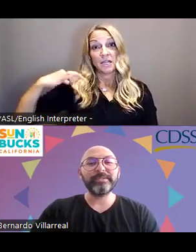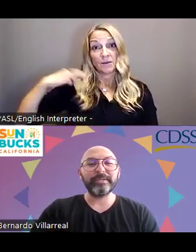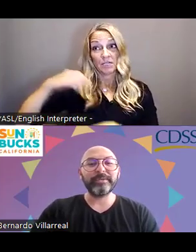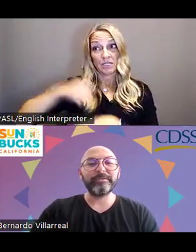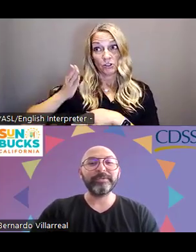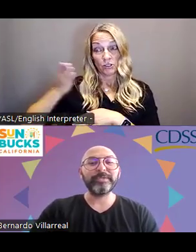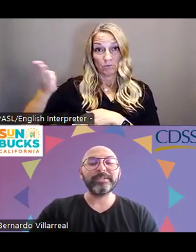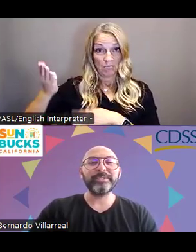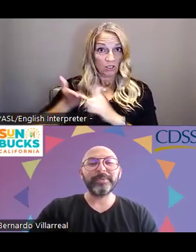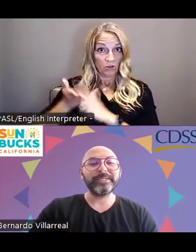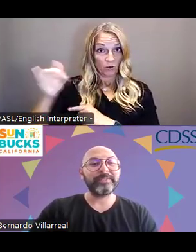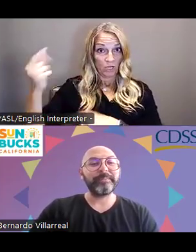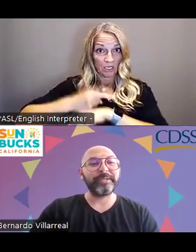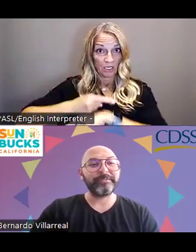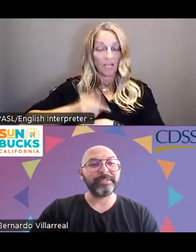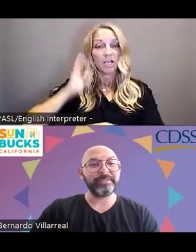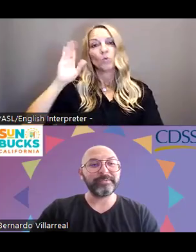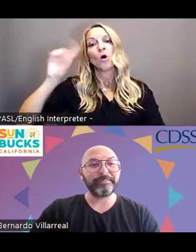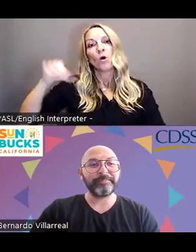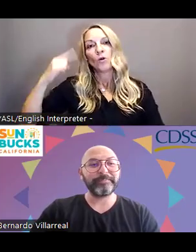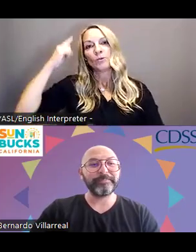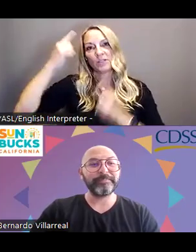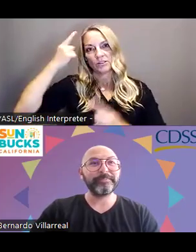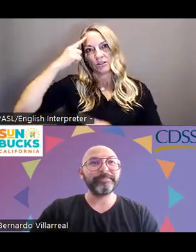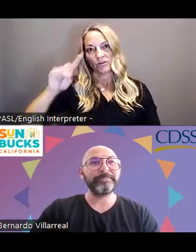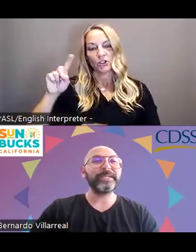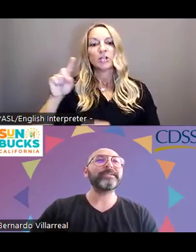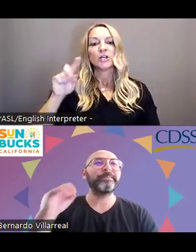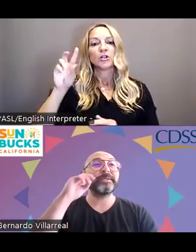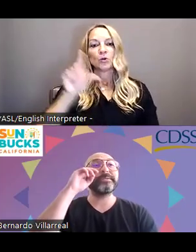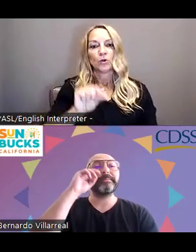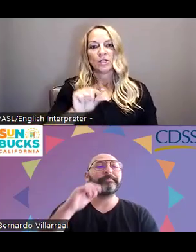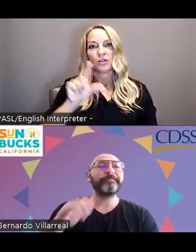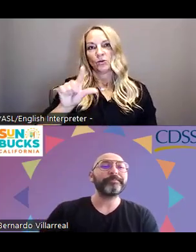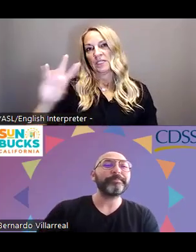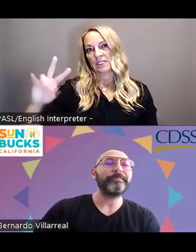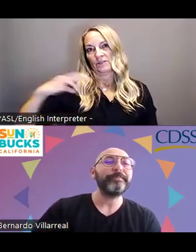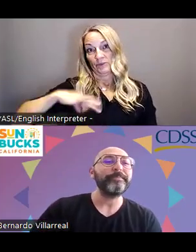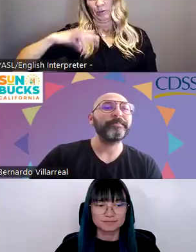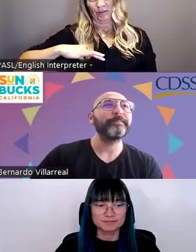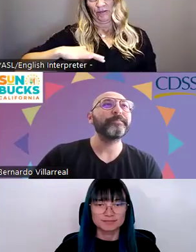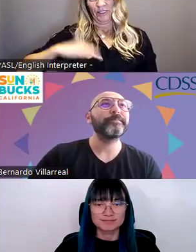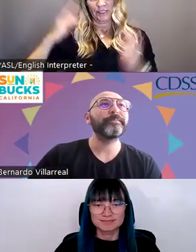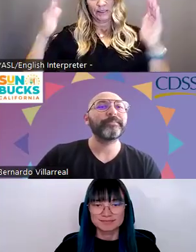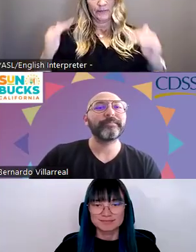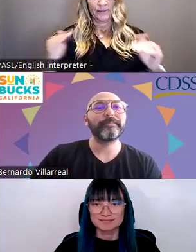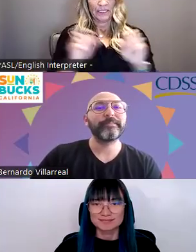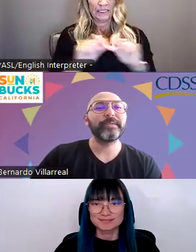will only be considered for 2027 benefits. Next slide, please.